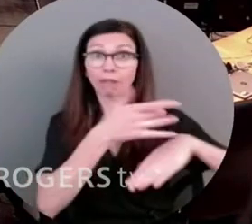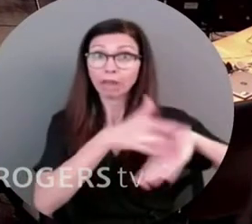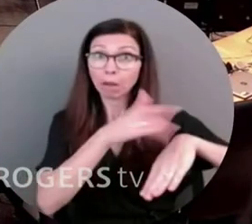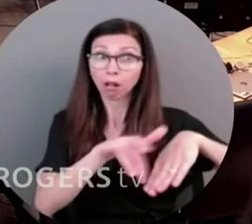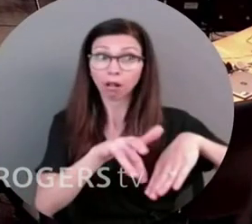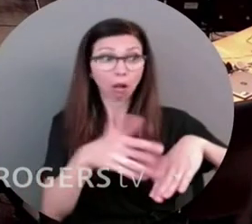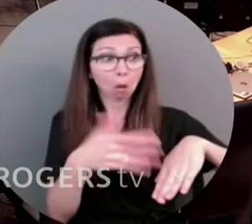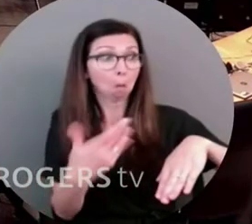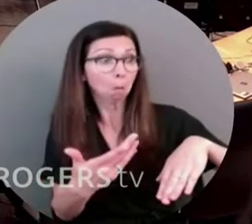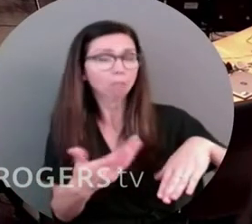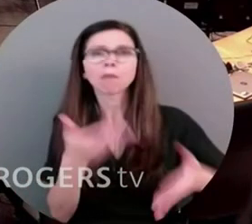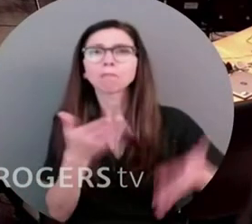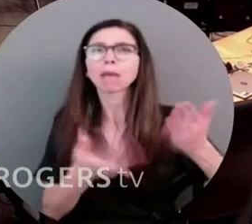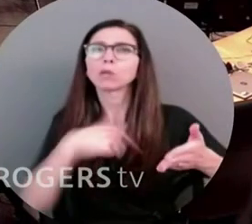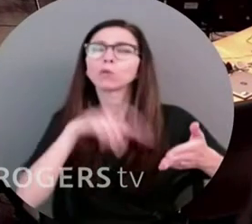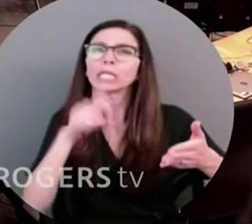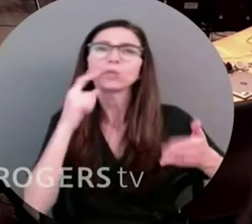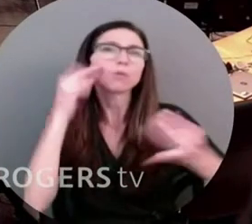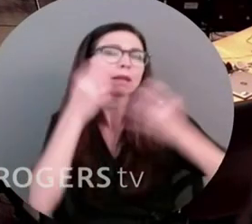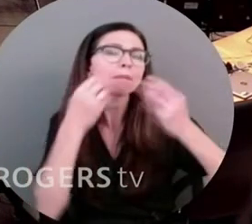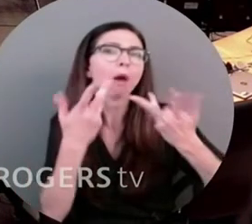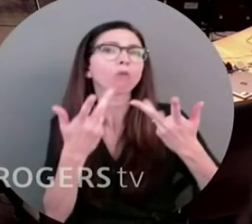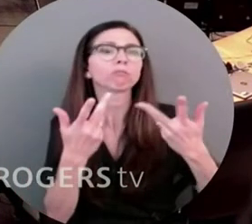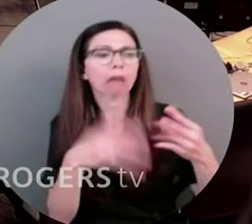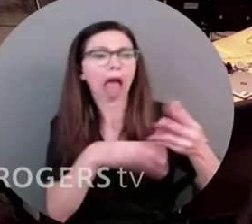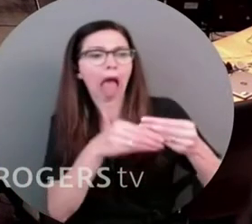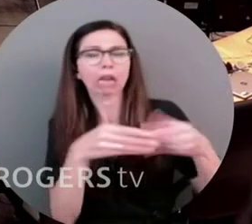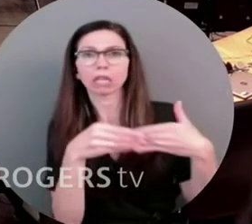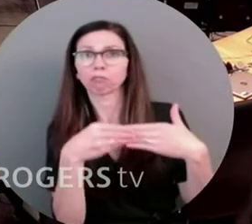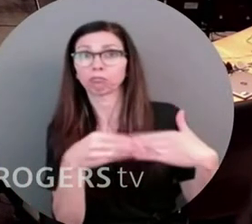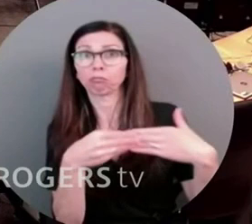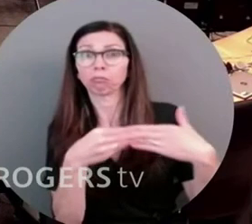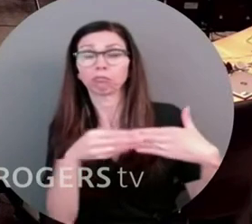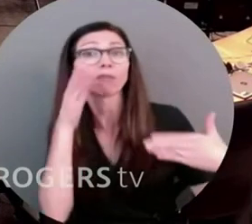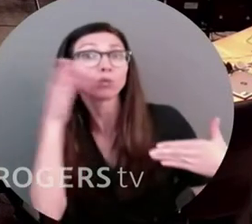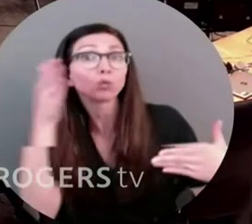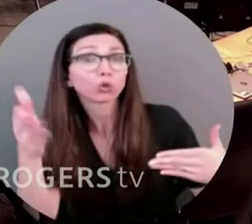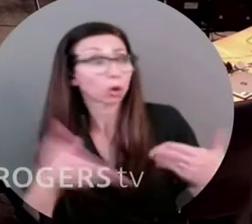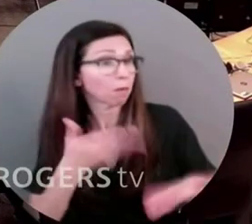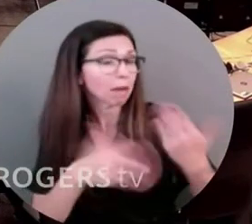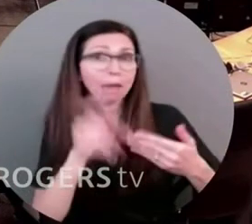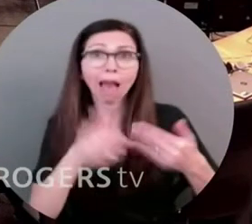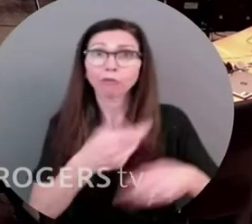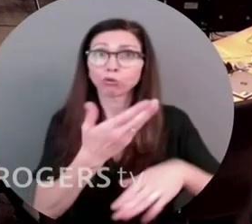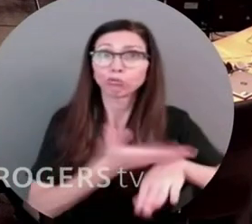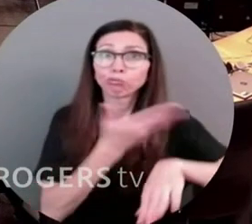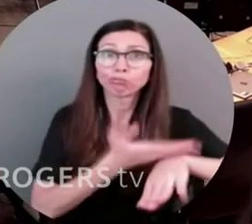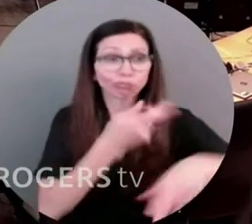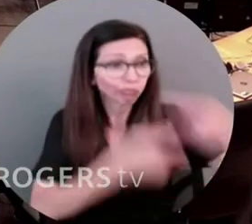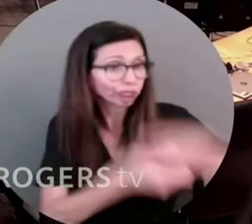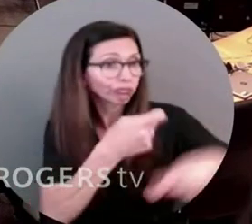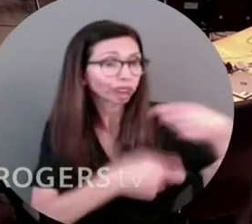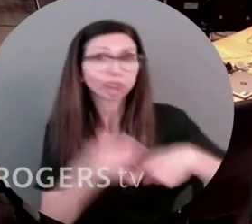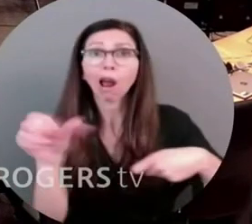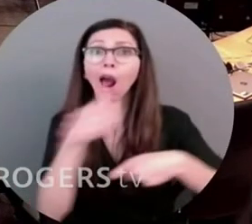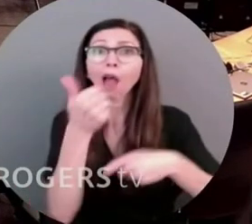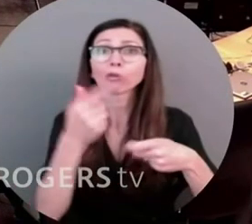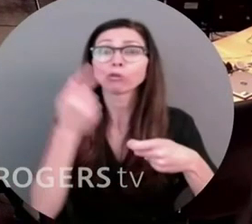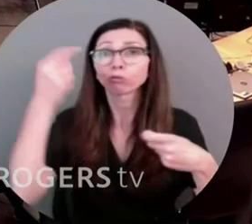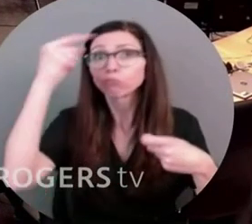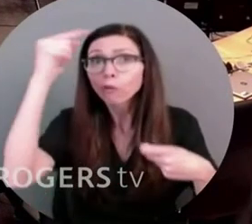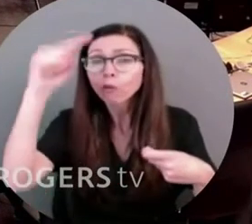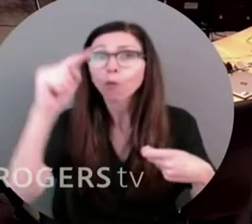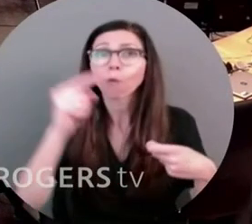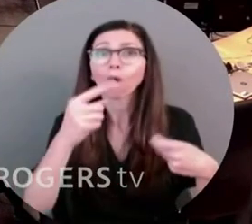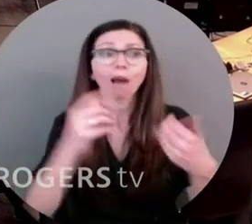policy right away. And if it so turns out that we're having such a big structural shift, it may allow us to meter out our land